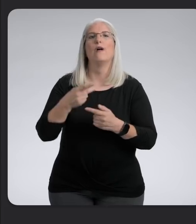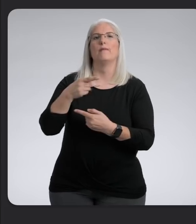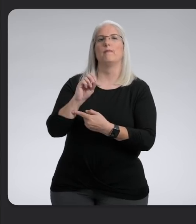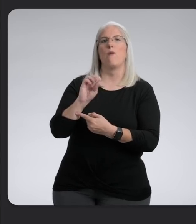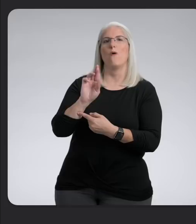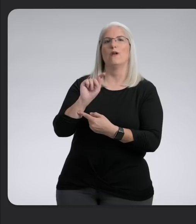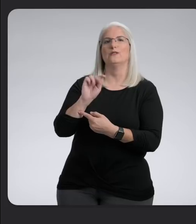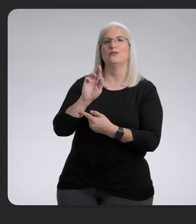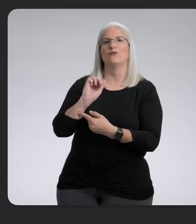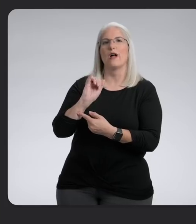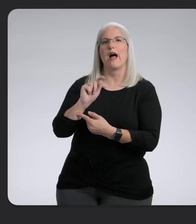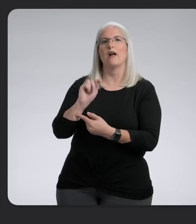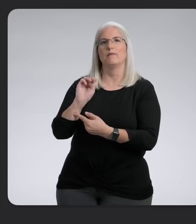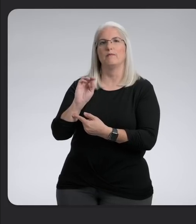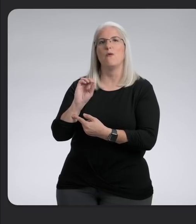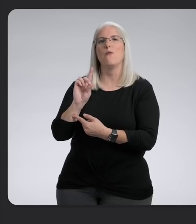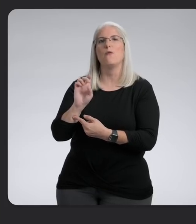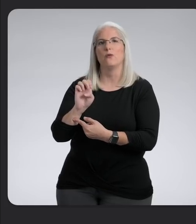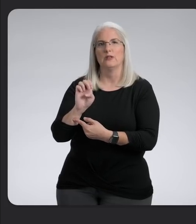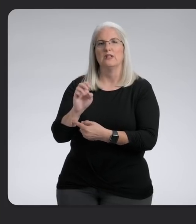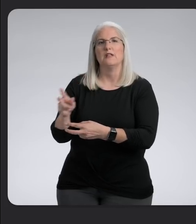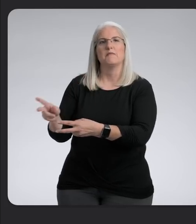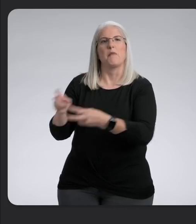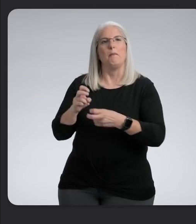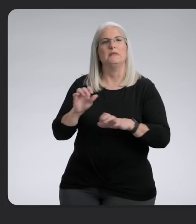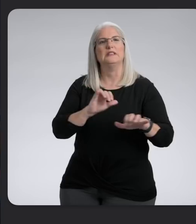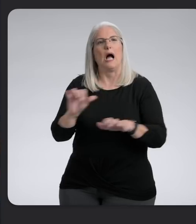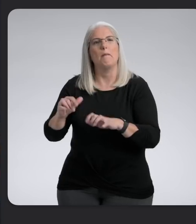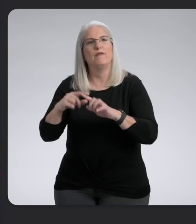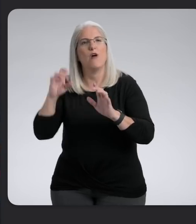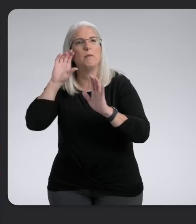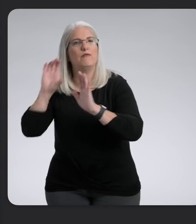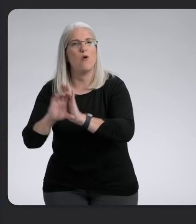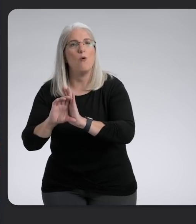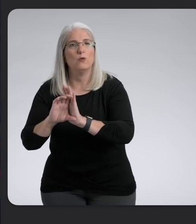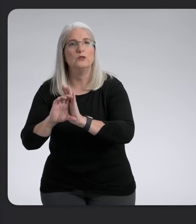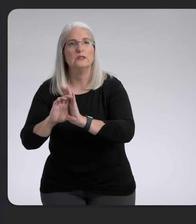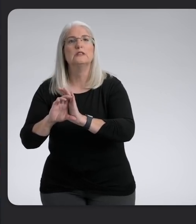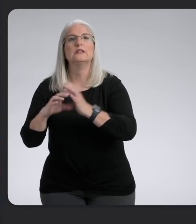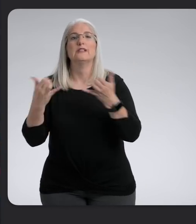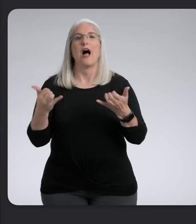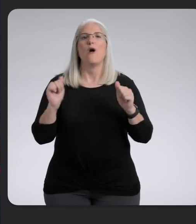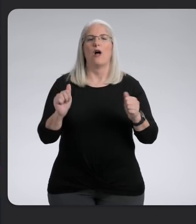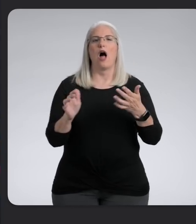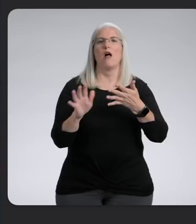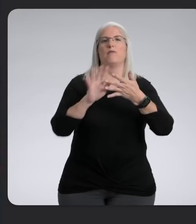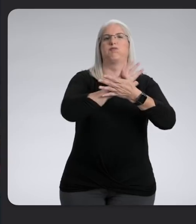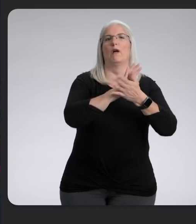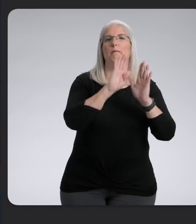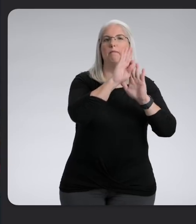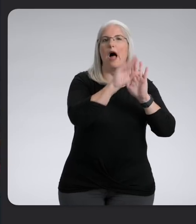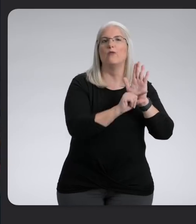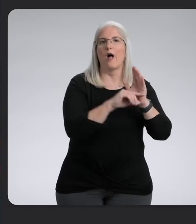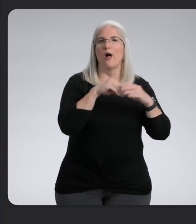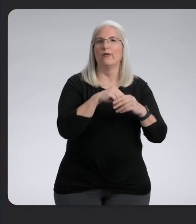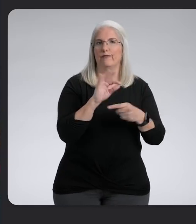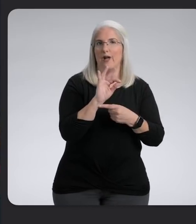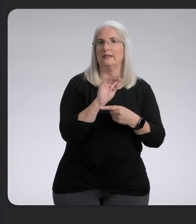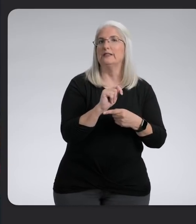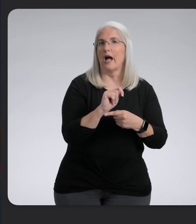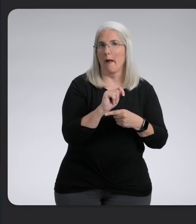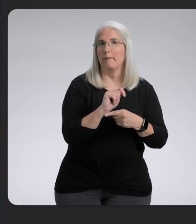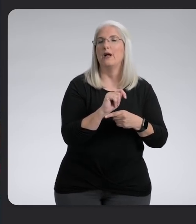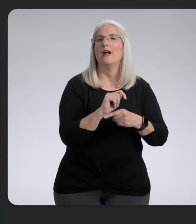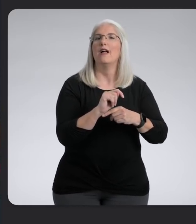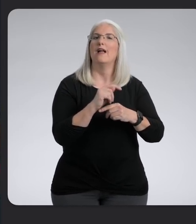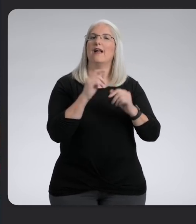we've taken inspiration from iPhone's stunning portrait photos. In FaceTime, portrait mode blurs the background and naturally puts